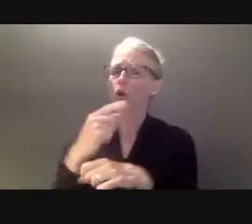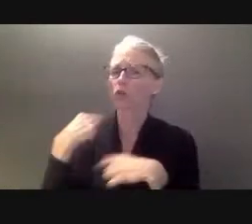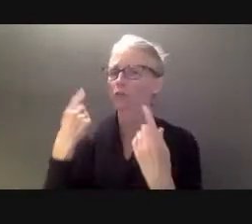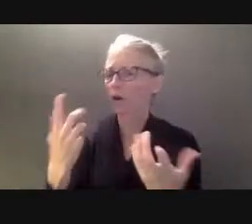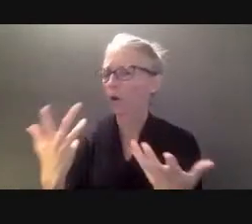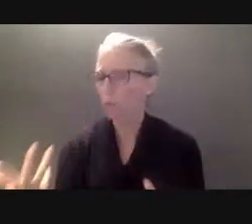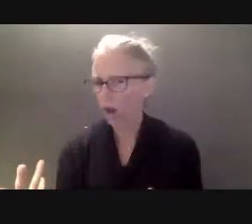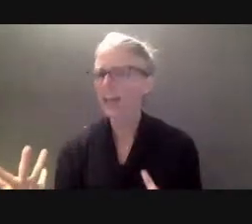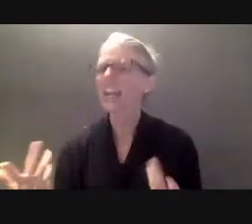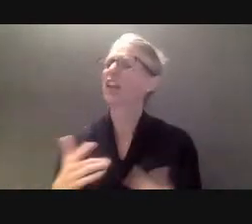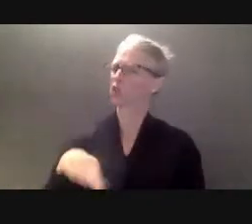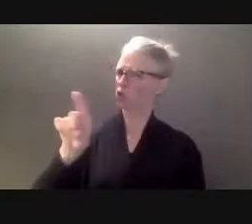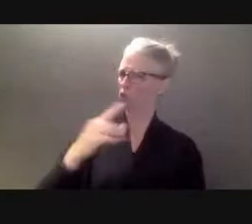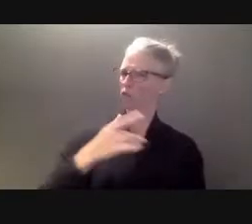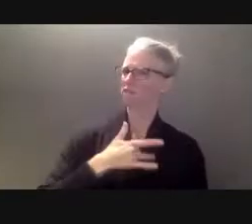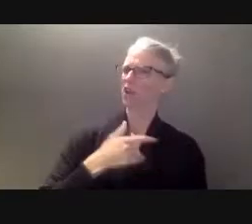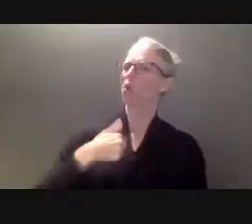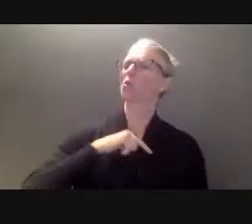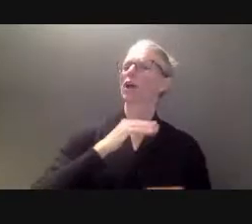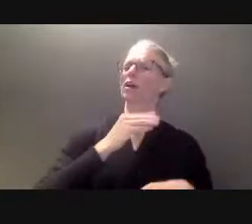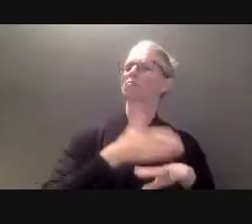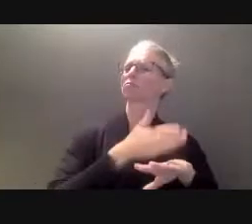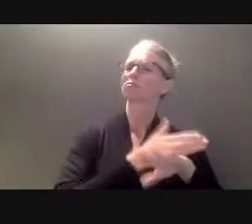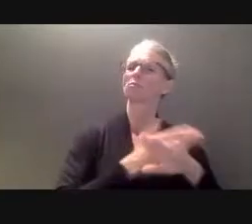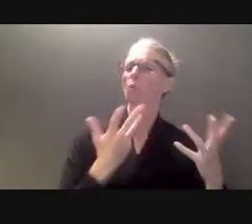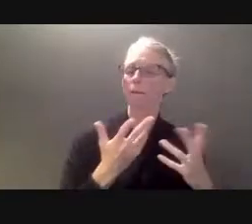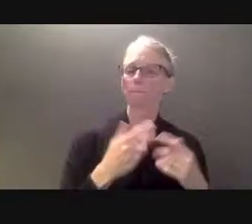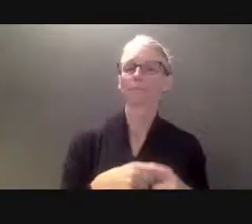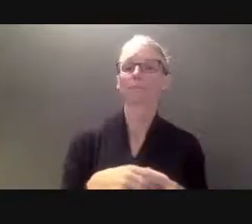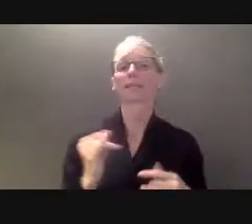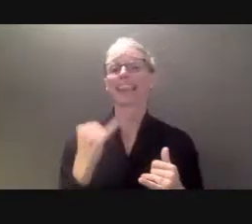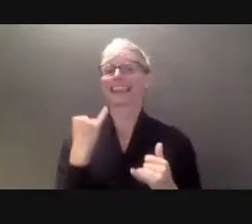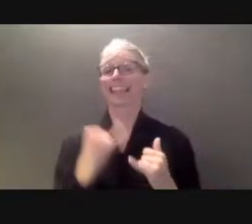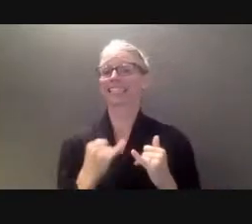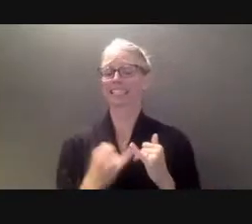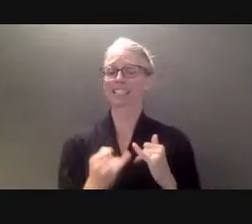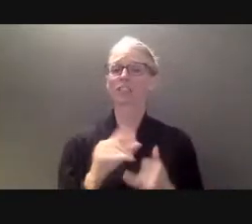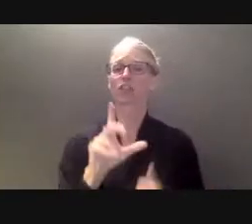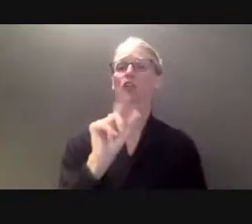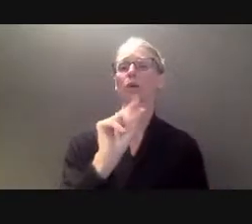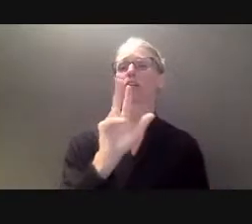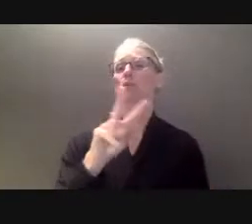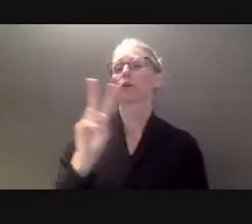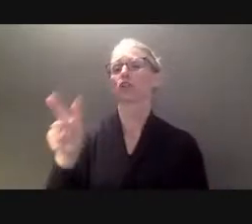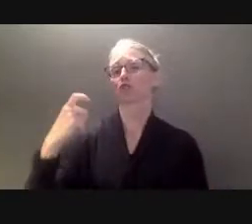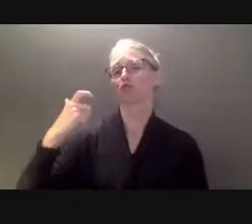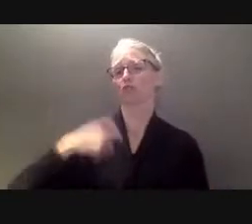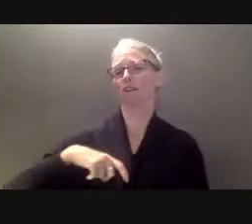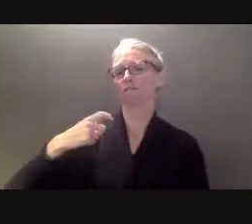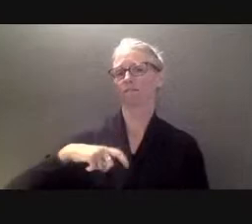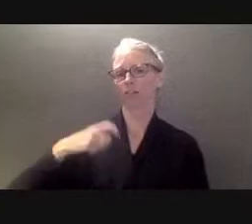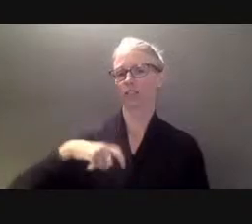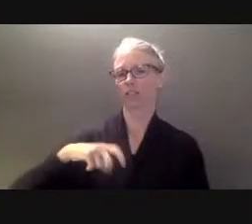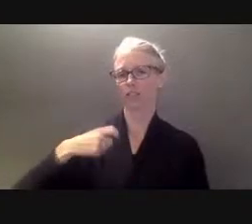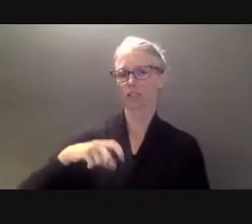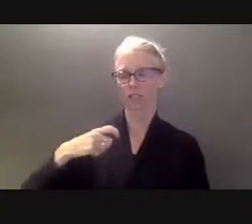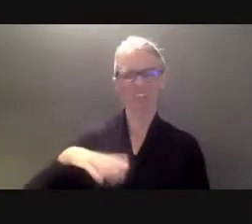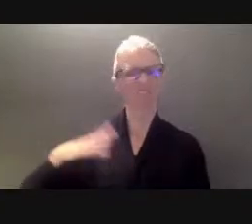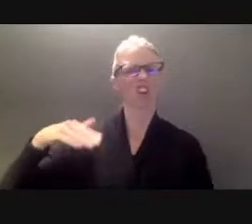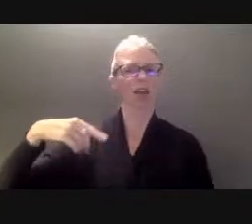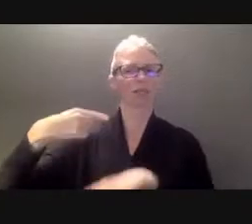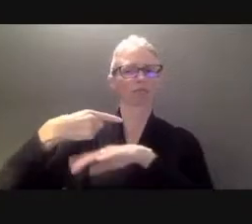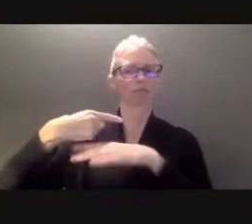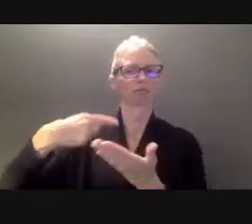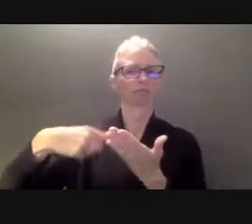last sub-project we have not touched on was our 2022 conference. If you are interested in wanting to learn more about